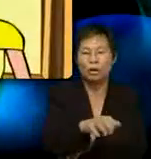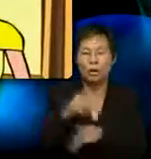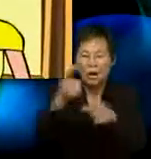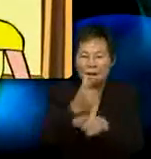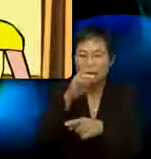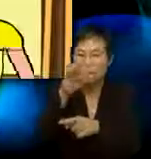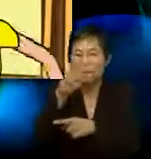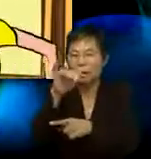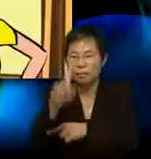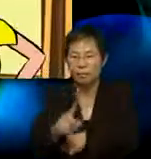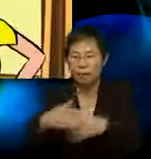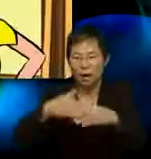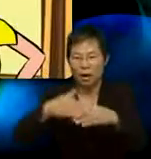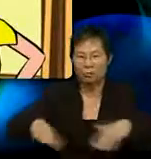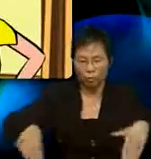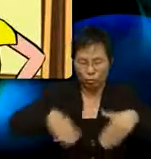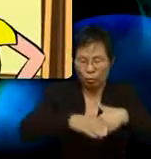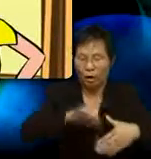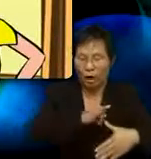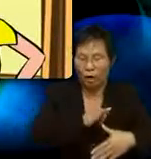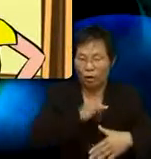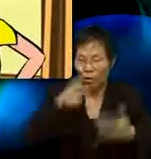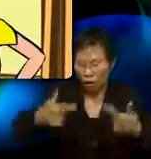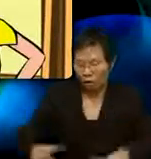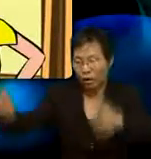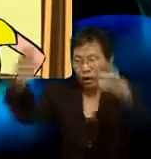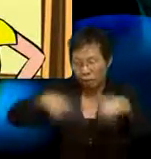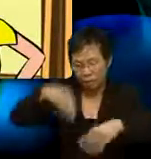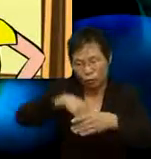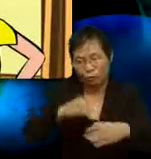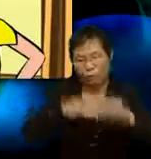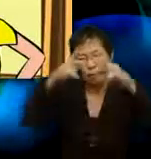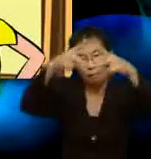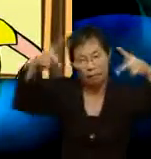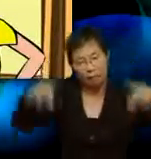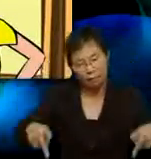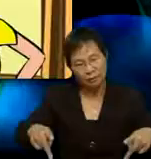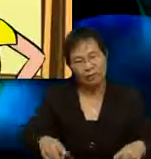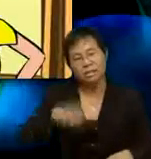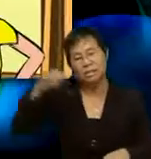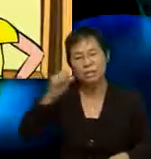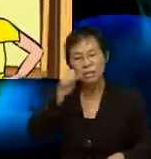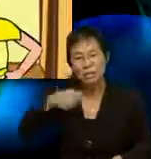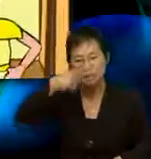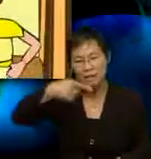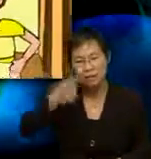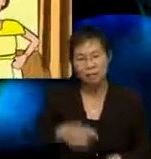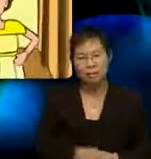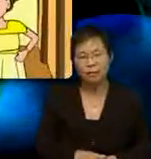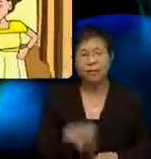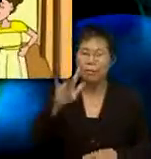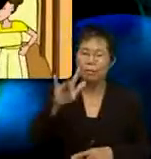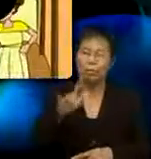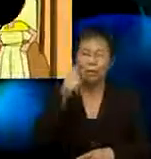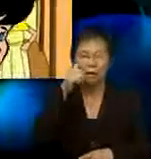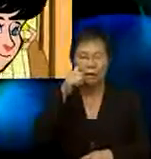mermaid. "After the wedding, I will not let you come into my palace," she said. The poor